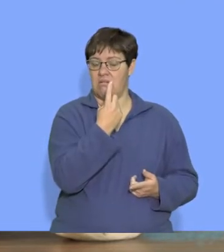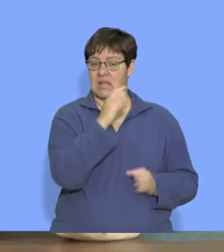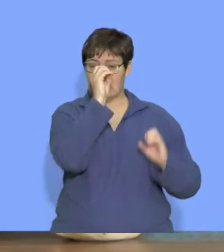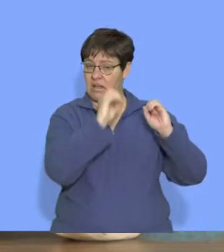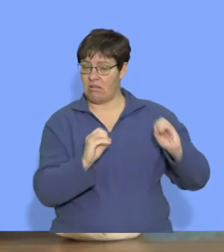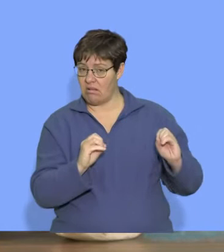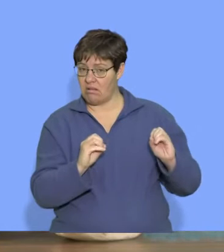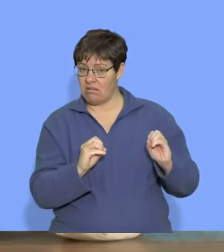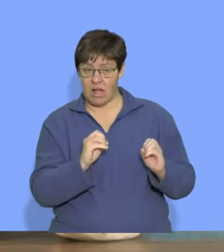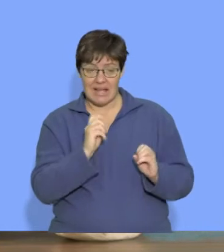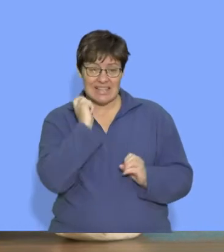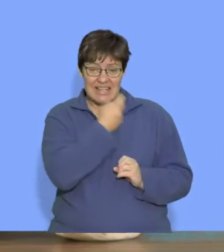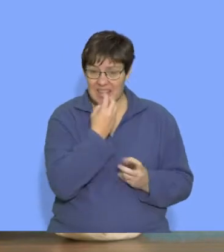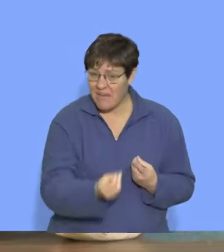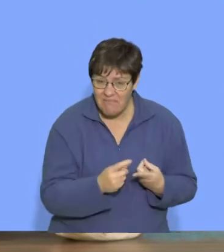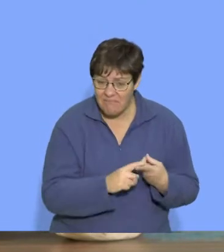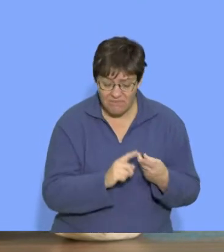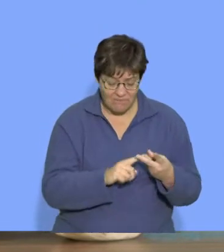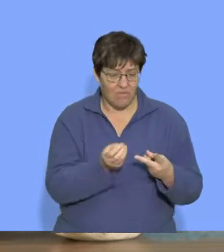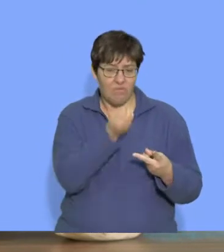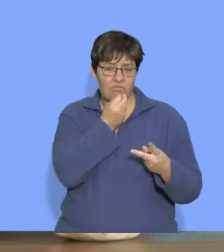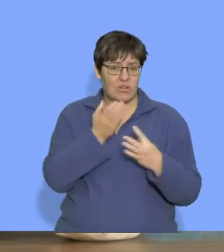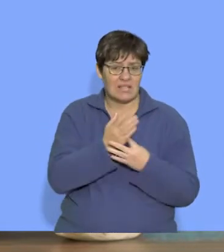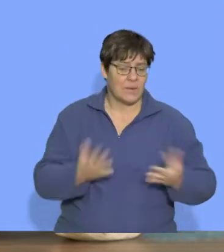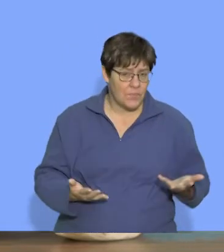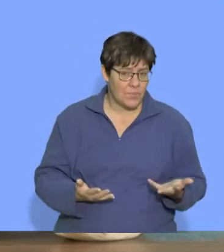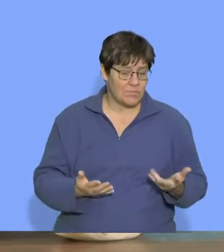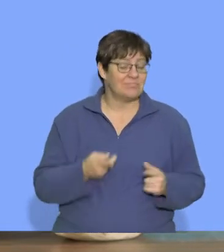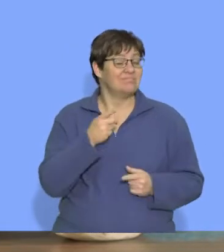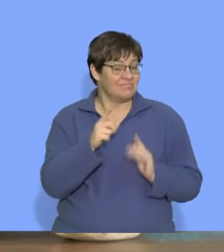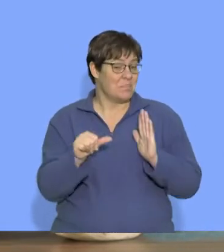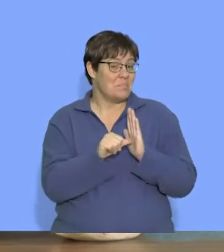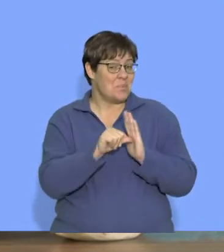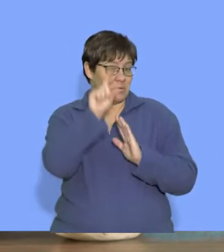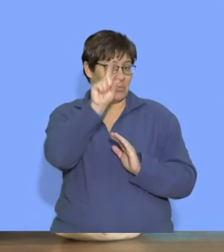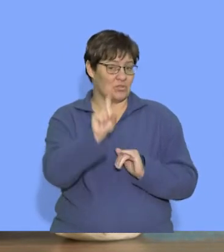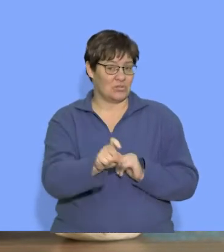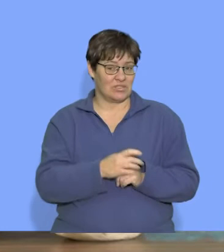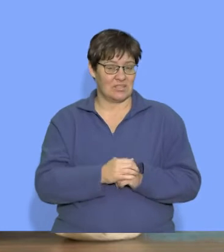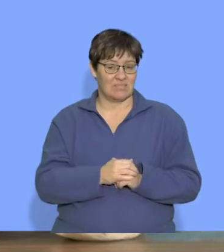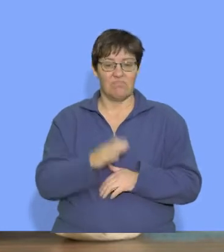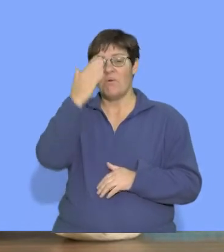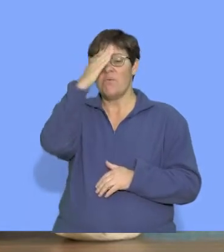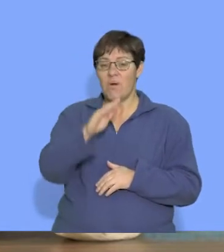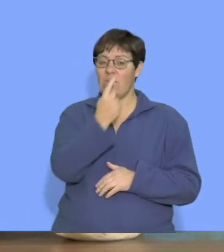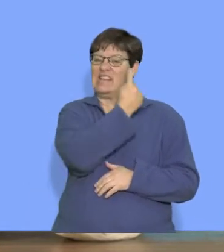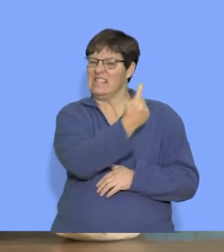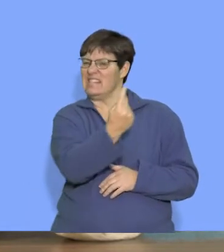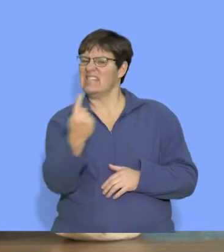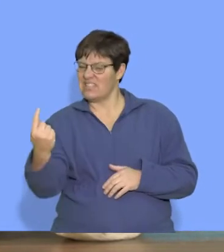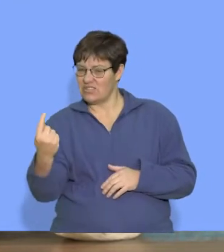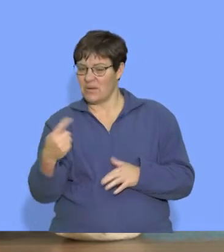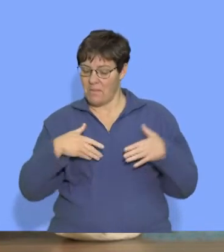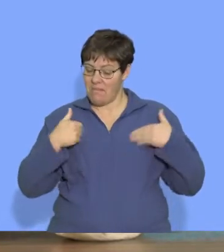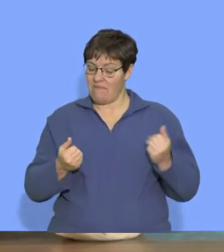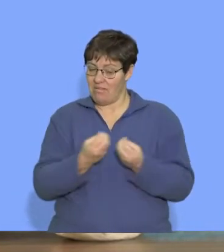teeth? How does it access food? And those are important questions. So we do know that every organism, as part of